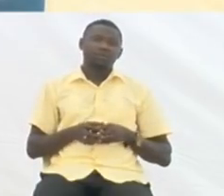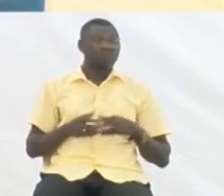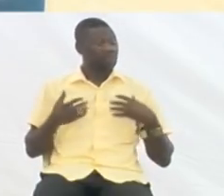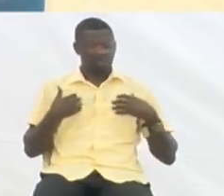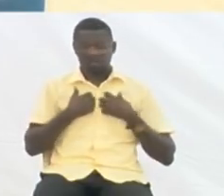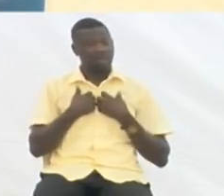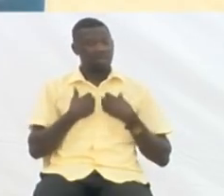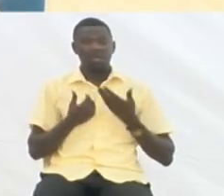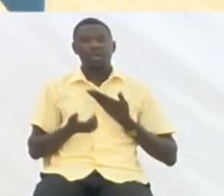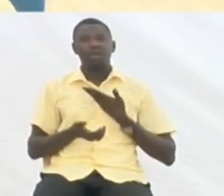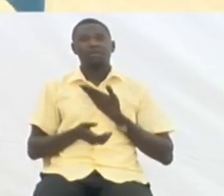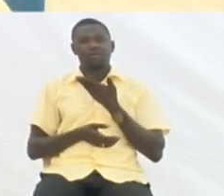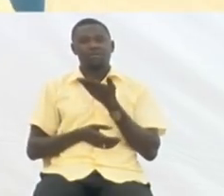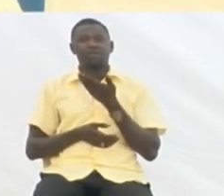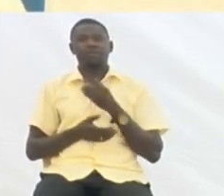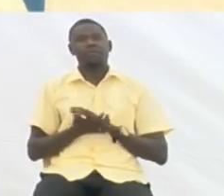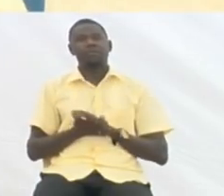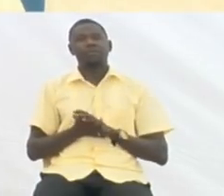some were tired.